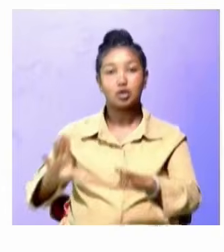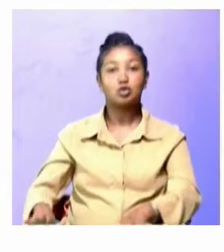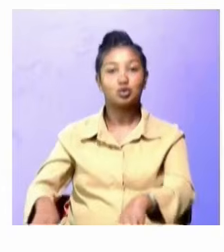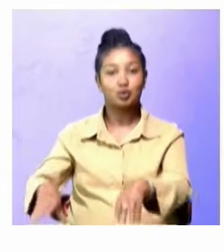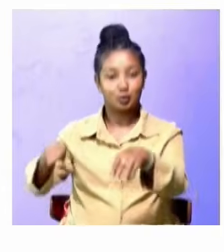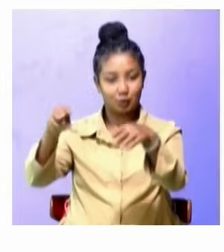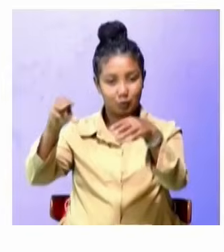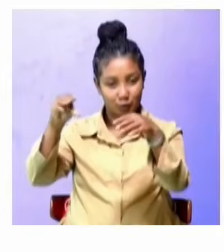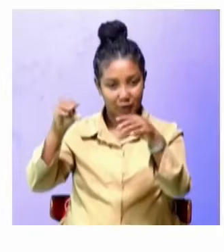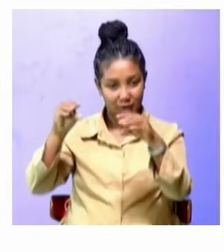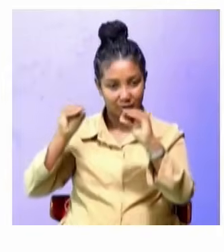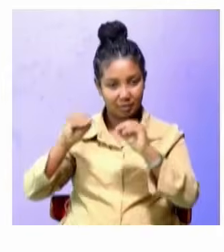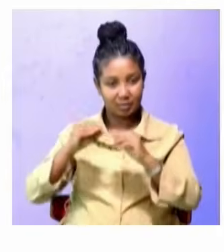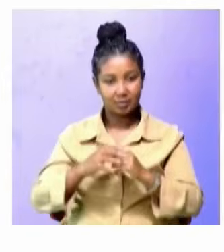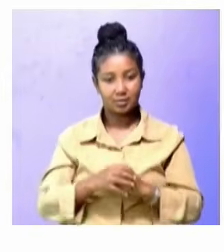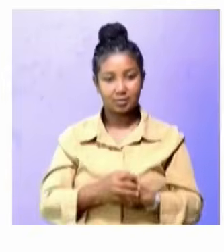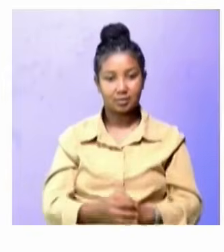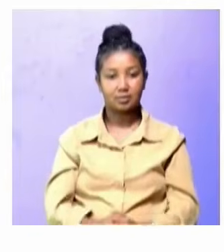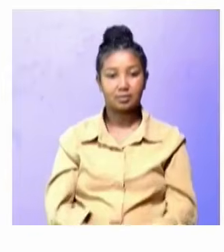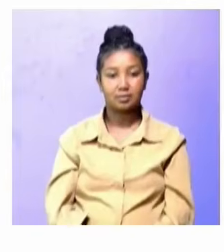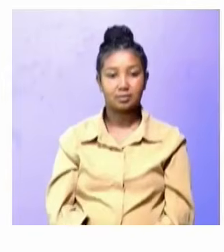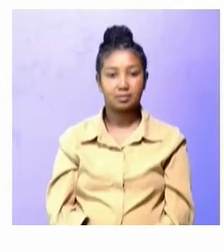students